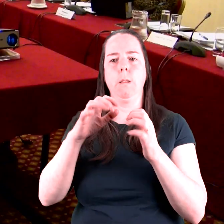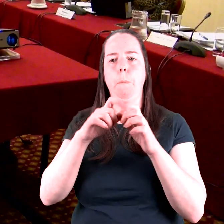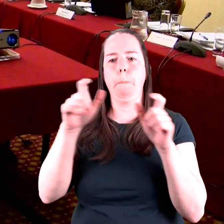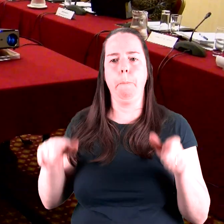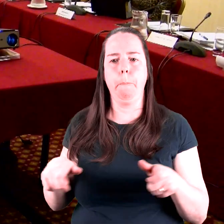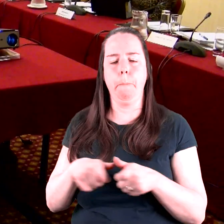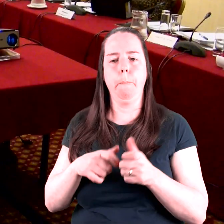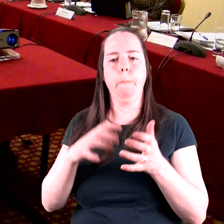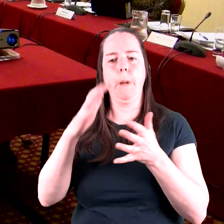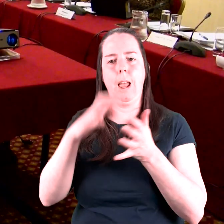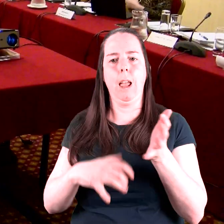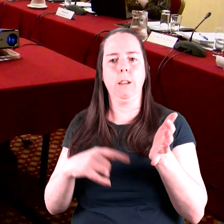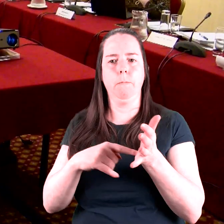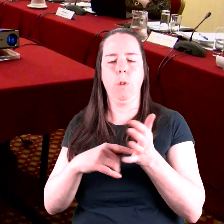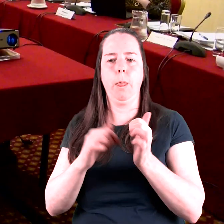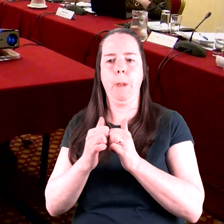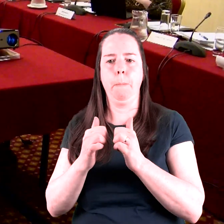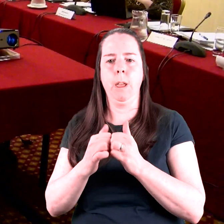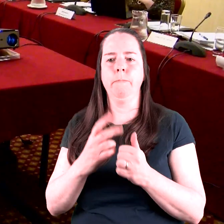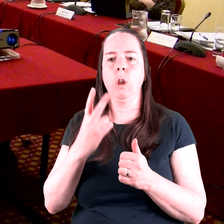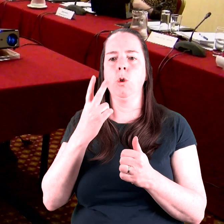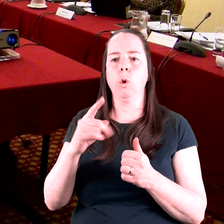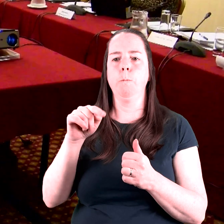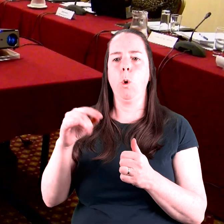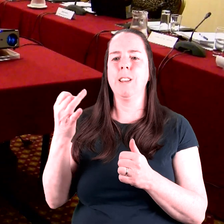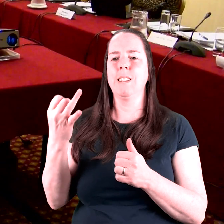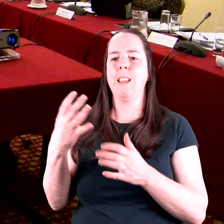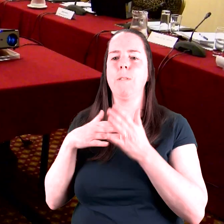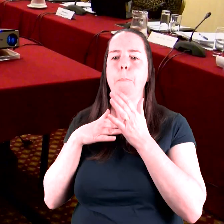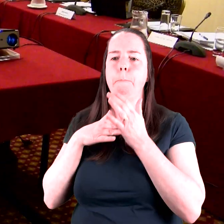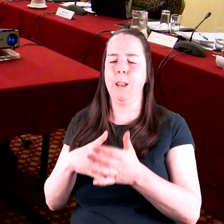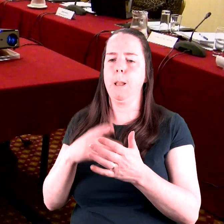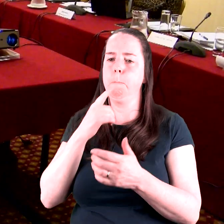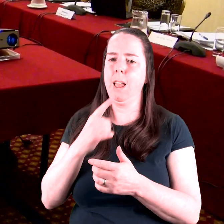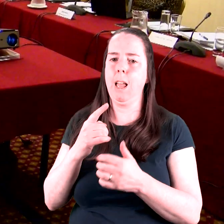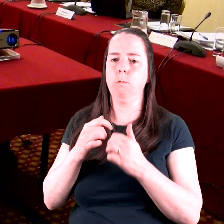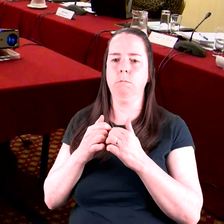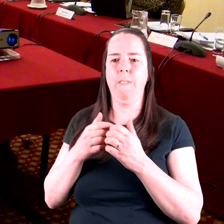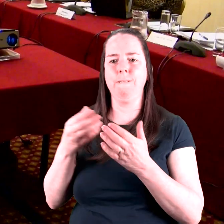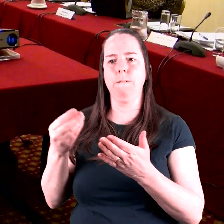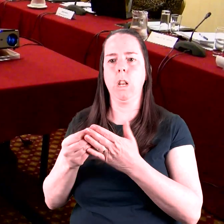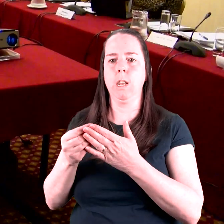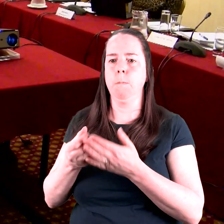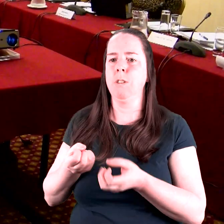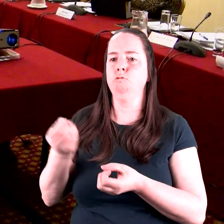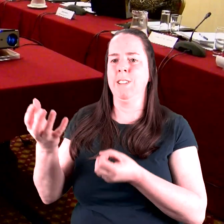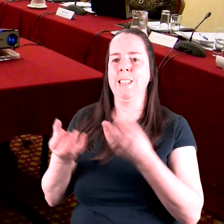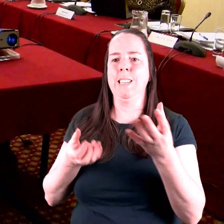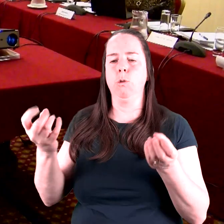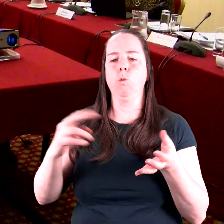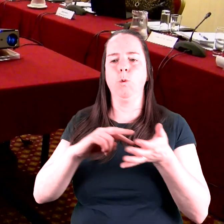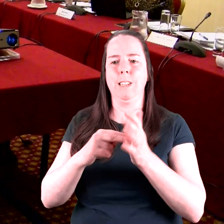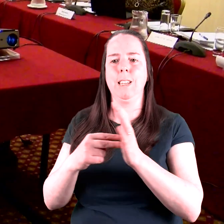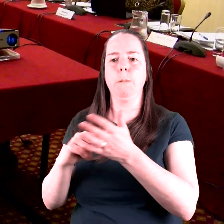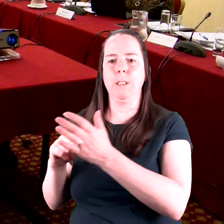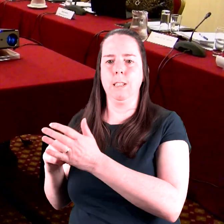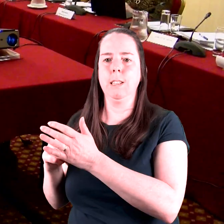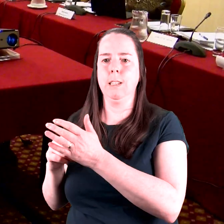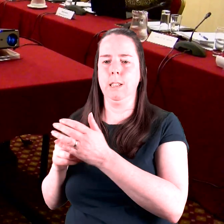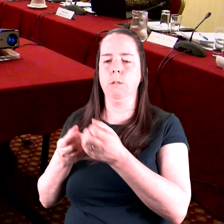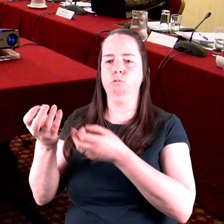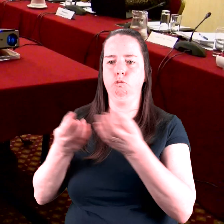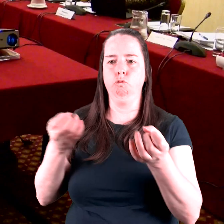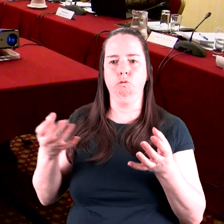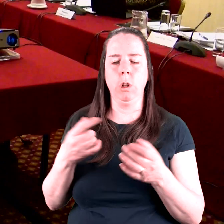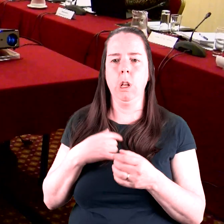you'll see in the pack or in the paper, £2.7 million worth of funding has been released to schemes